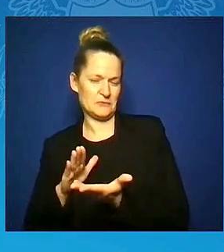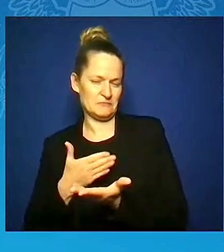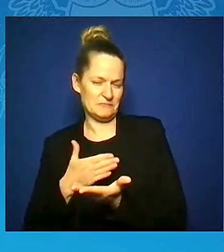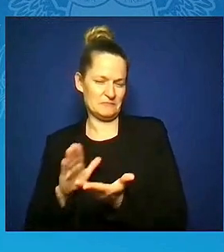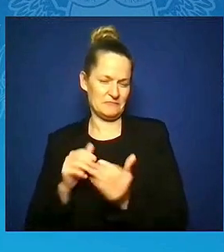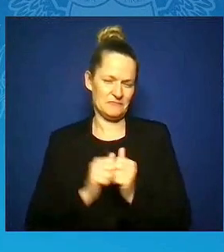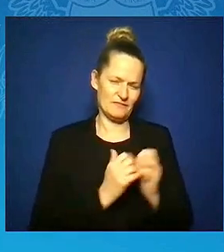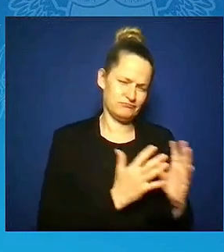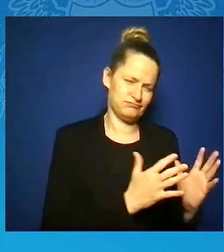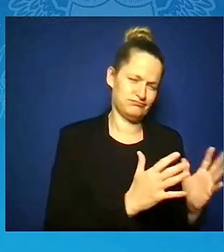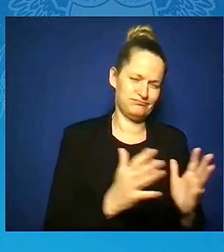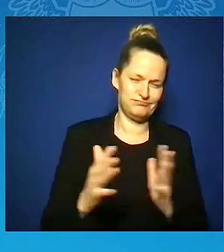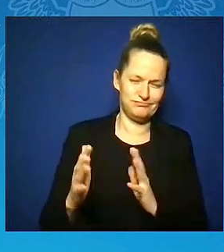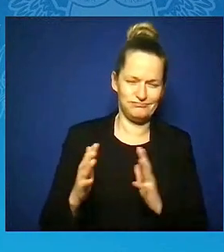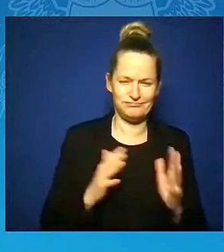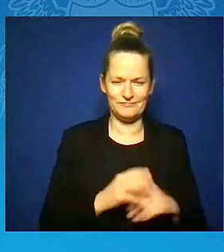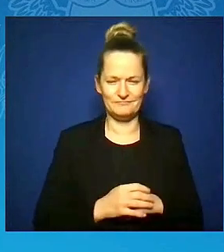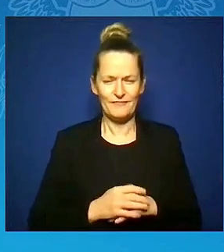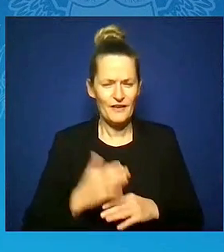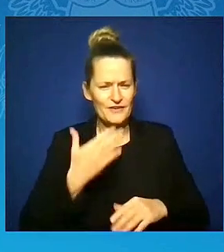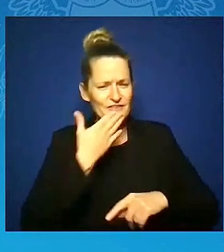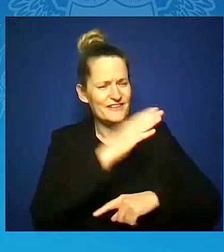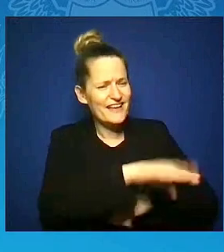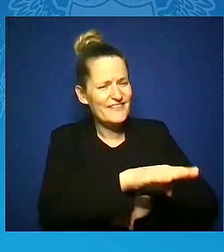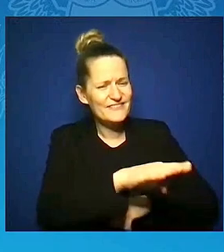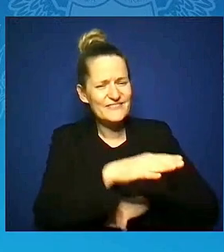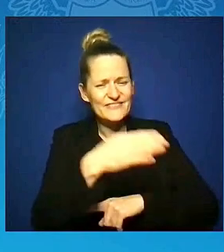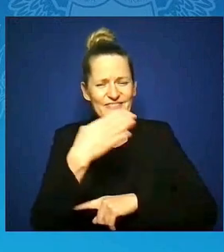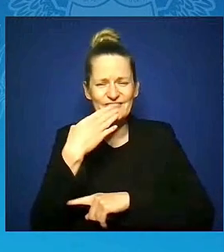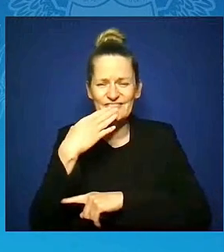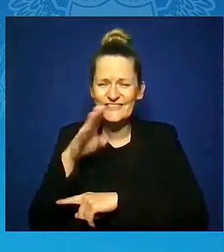Good afternoon, everyone.